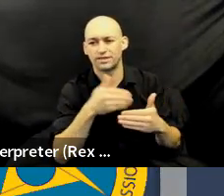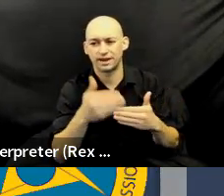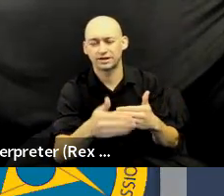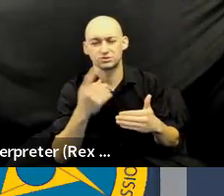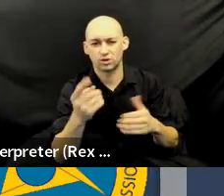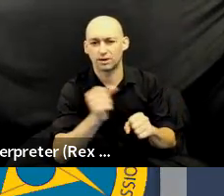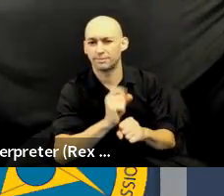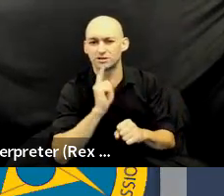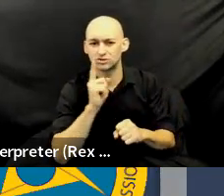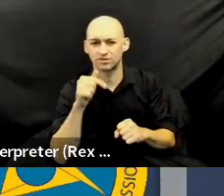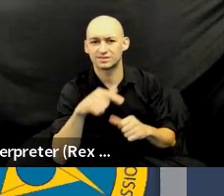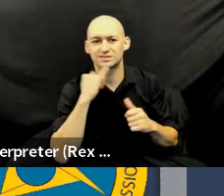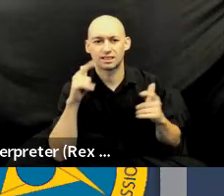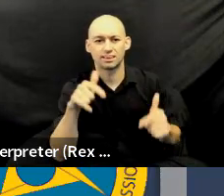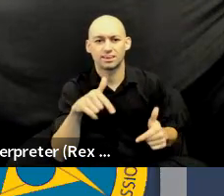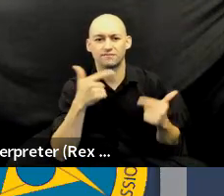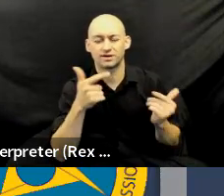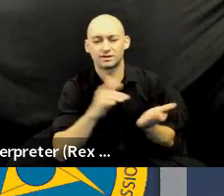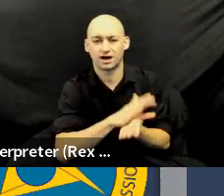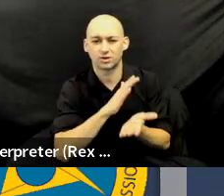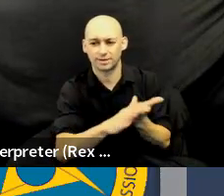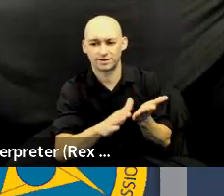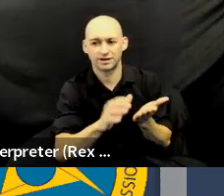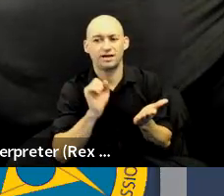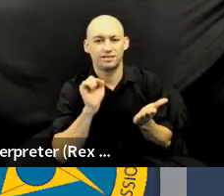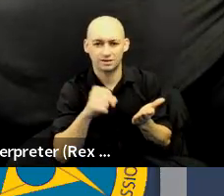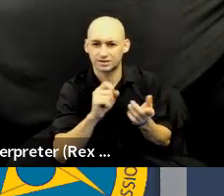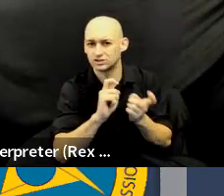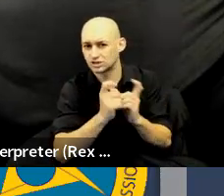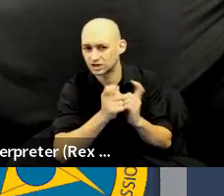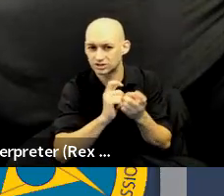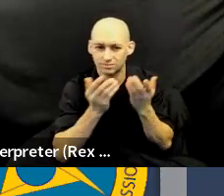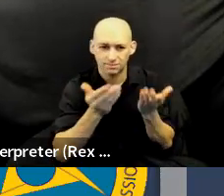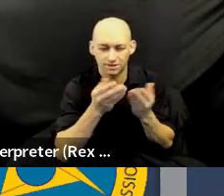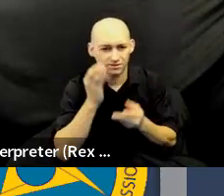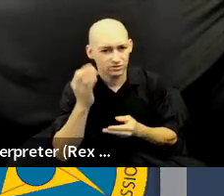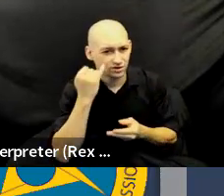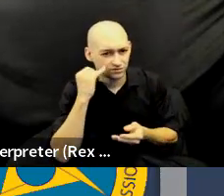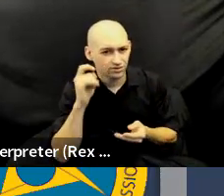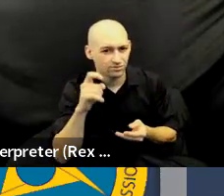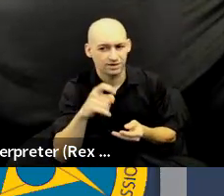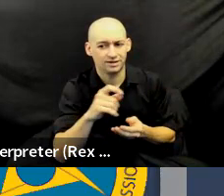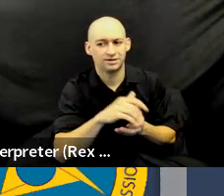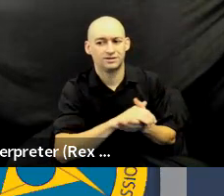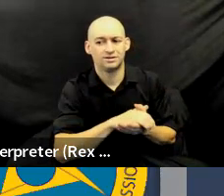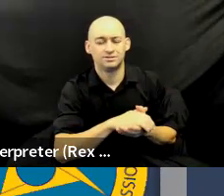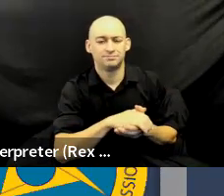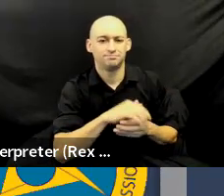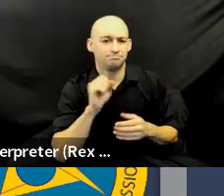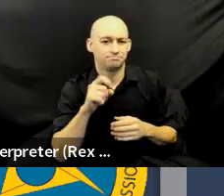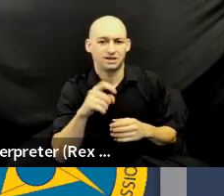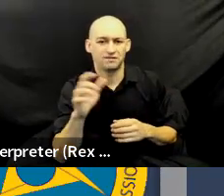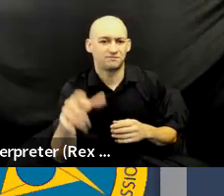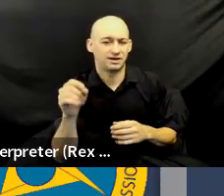this is a living document and that there's implementation. And so I know, we have to find some champions, it seems